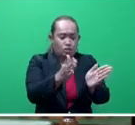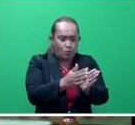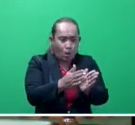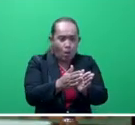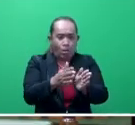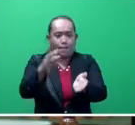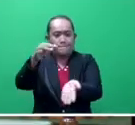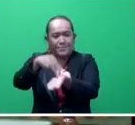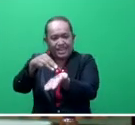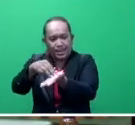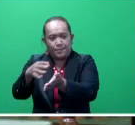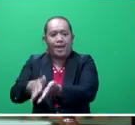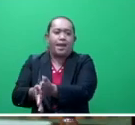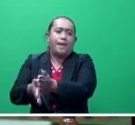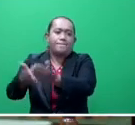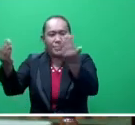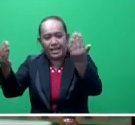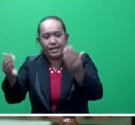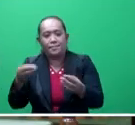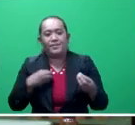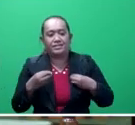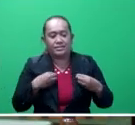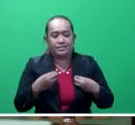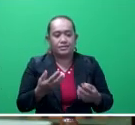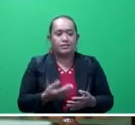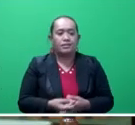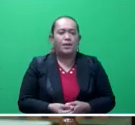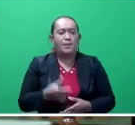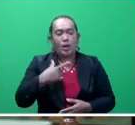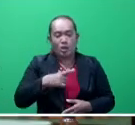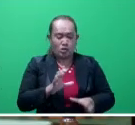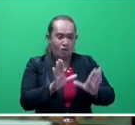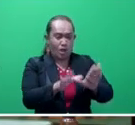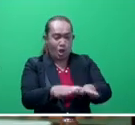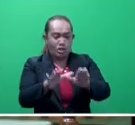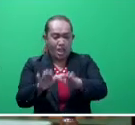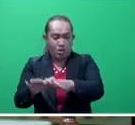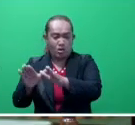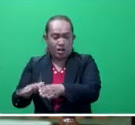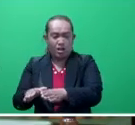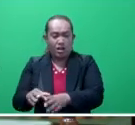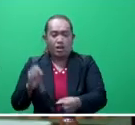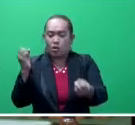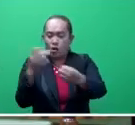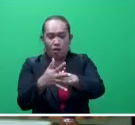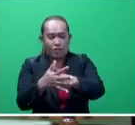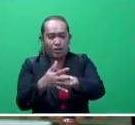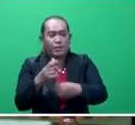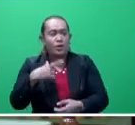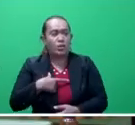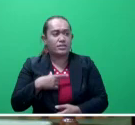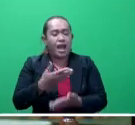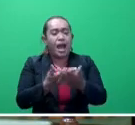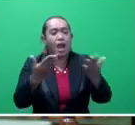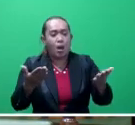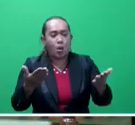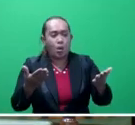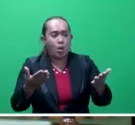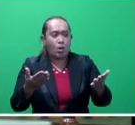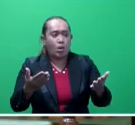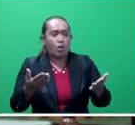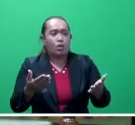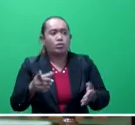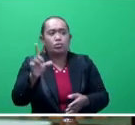targeted lockdowns to contain the virus. We are going to ease their financial burden to give them even more breathing room to grow and do